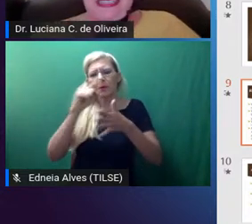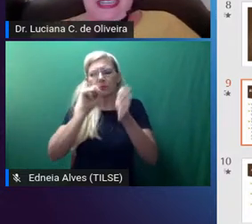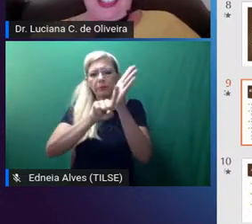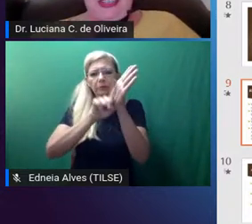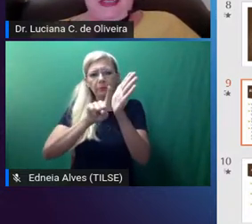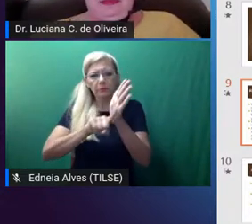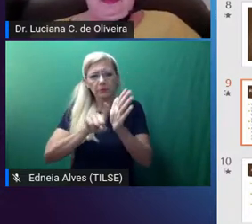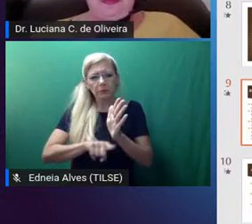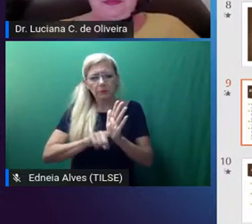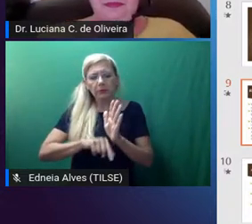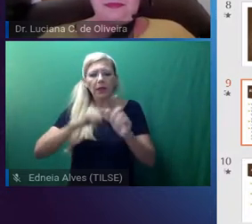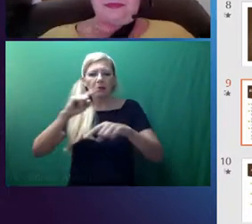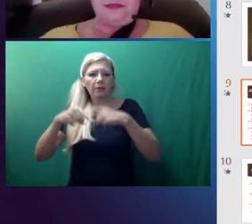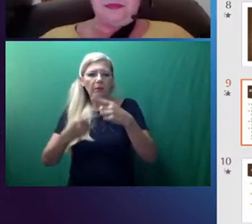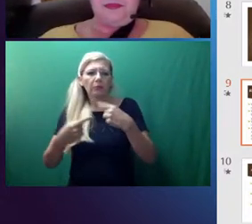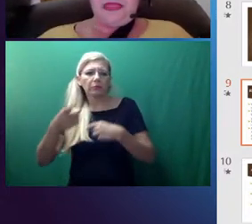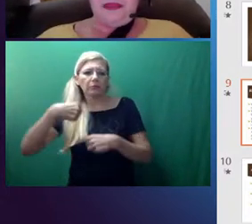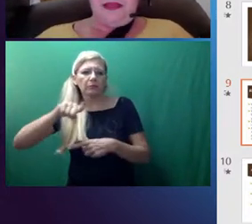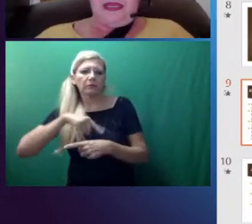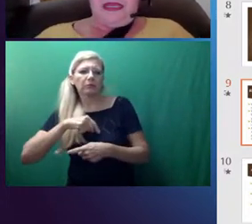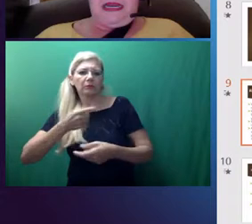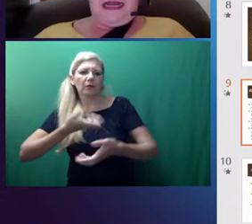have a conversation.